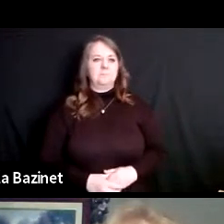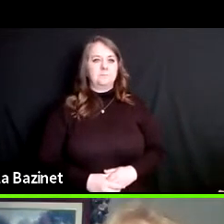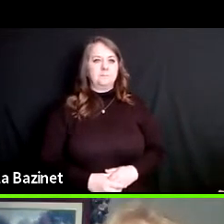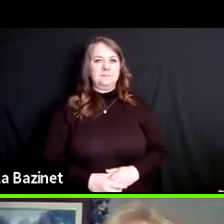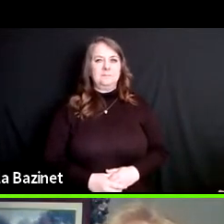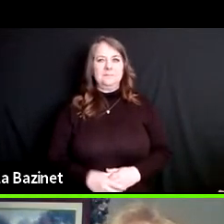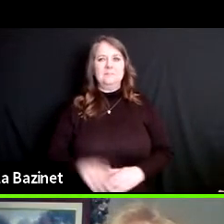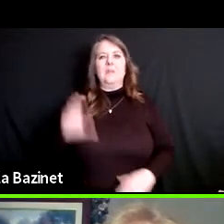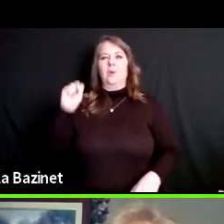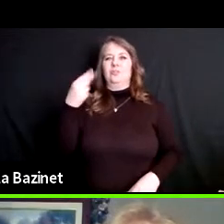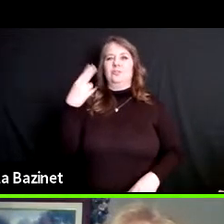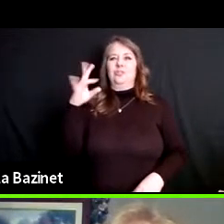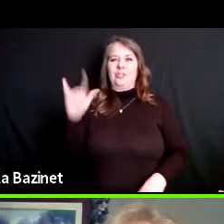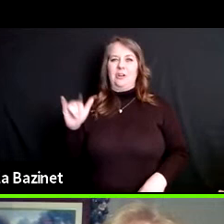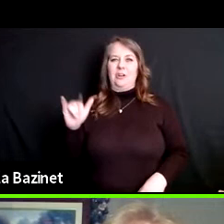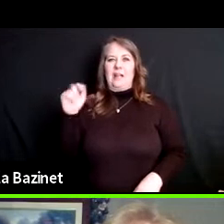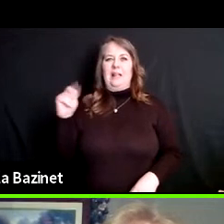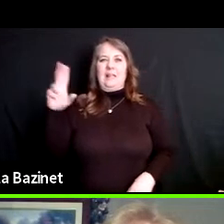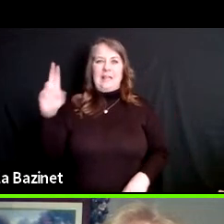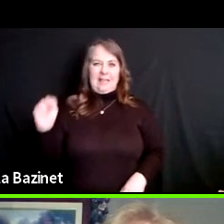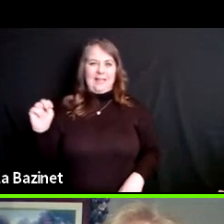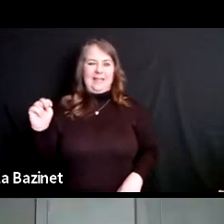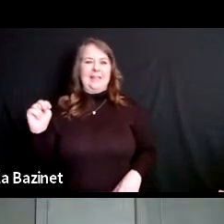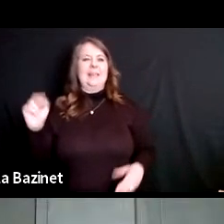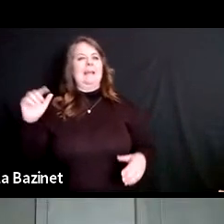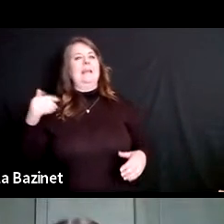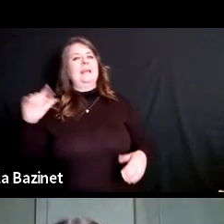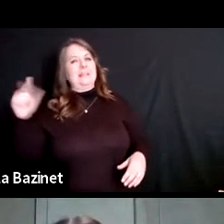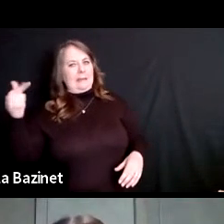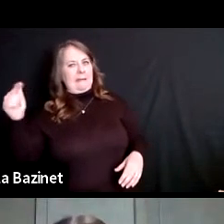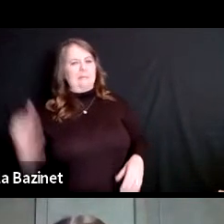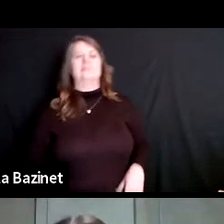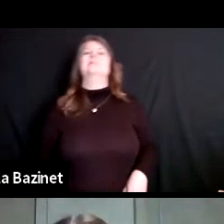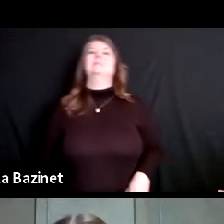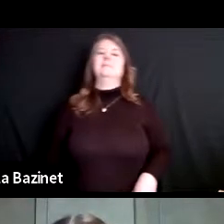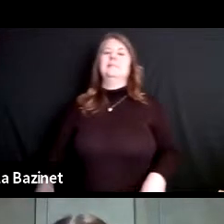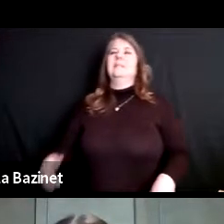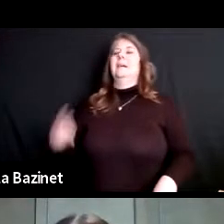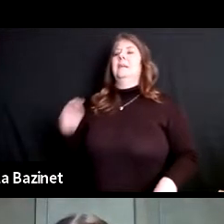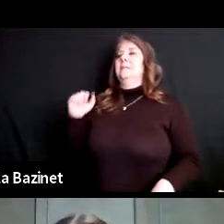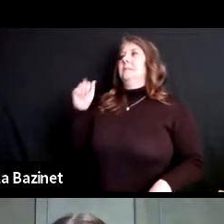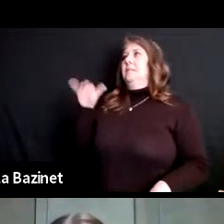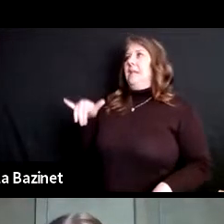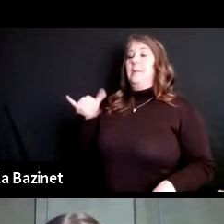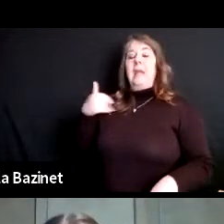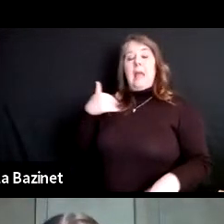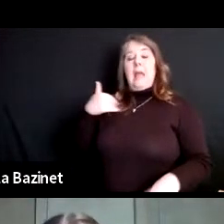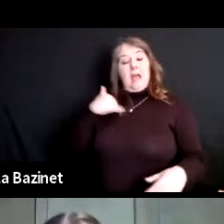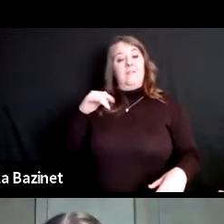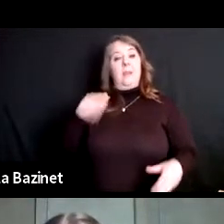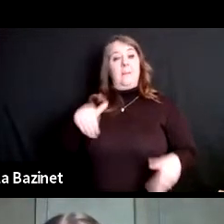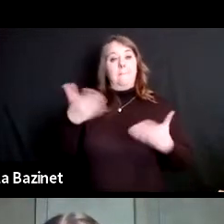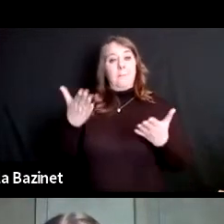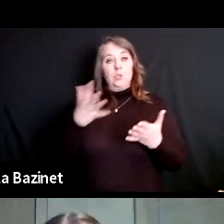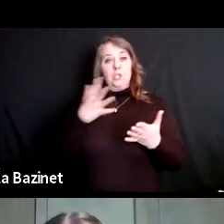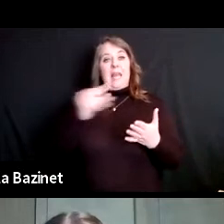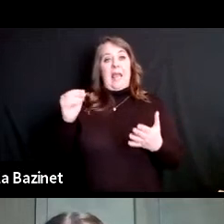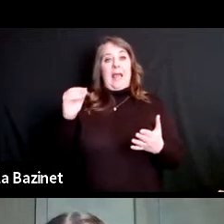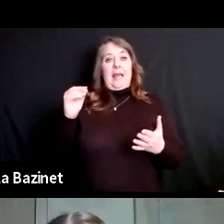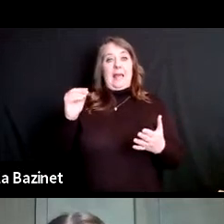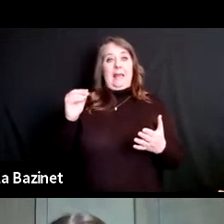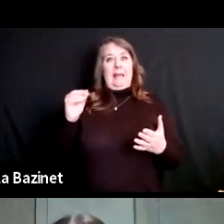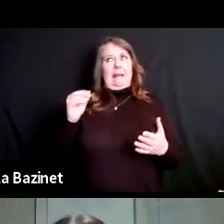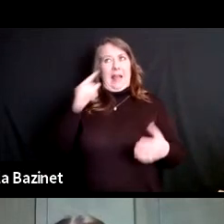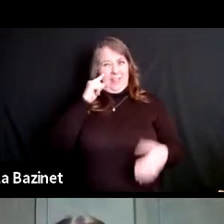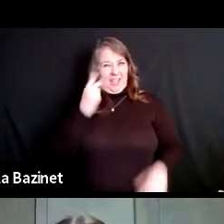I'll second the motion. I have a motion and at least